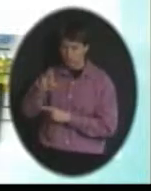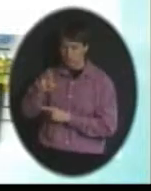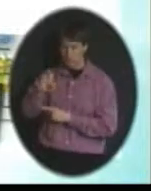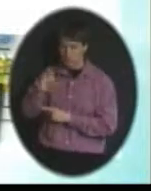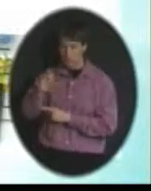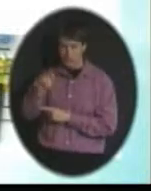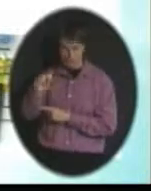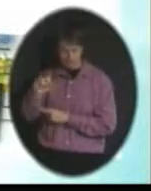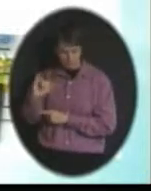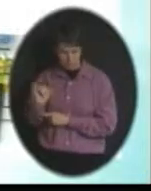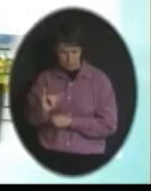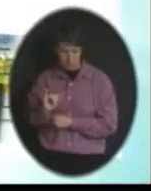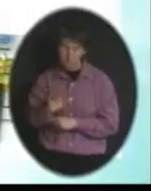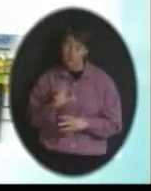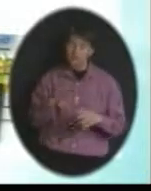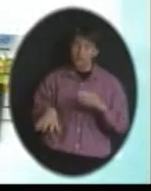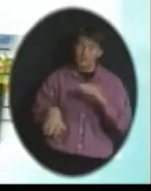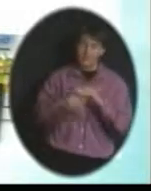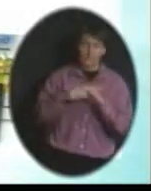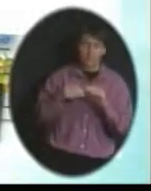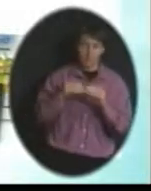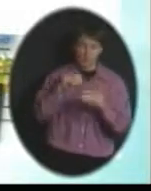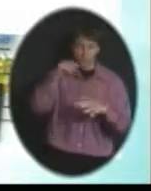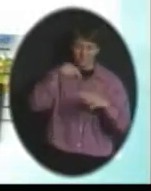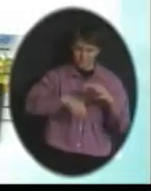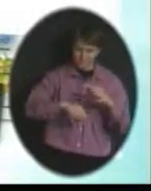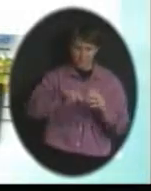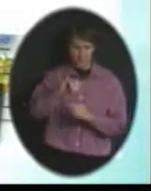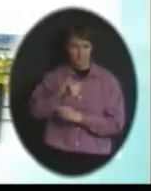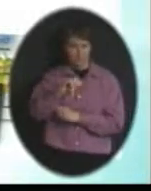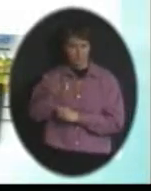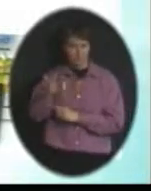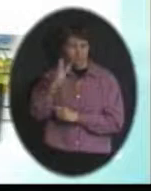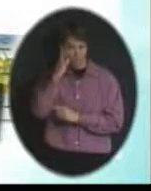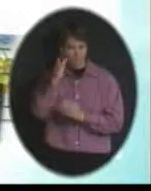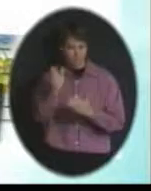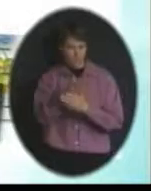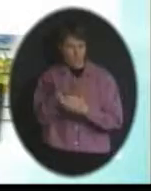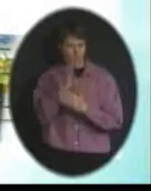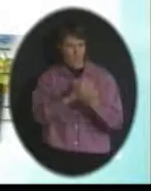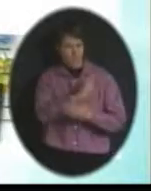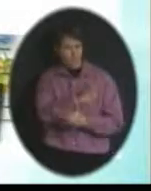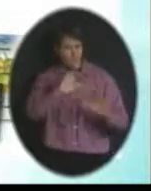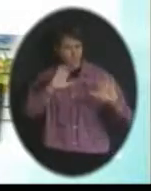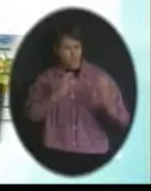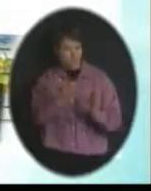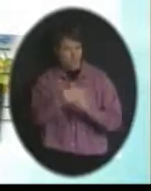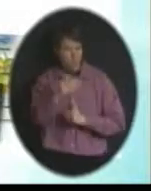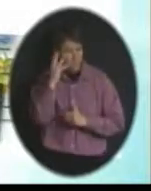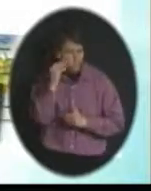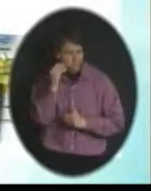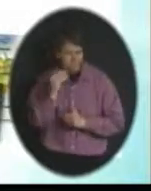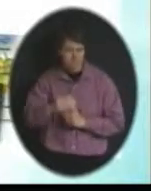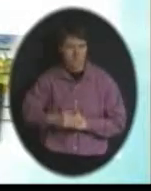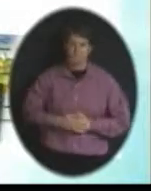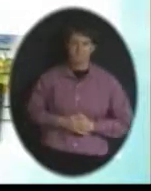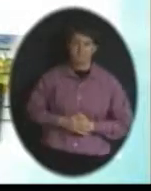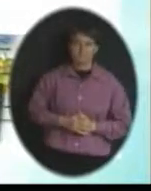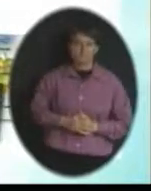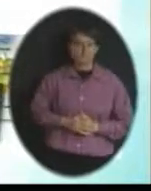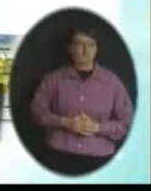To provide additional detail about these modules, Jeff will share with you some of his classroom experiences.